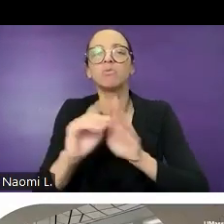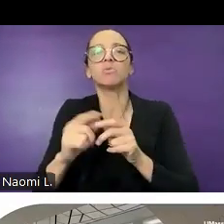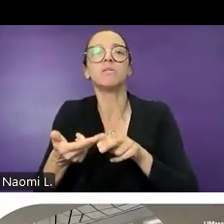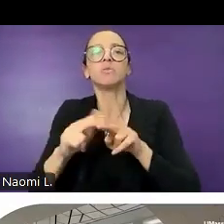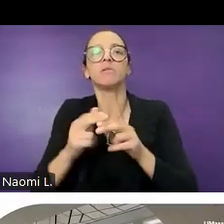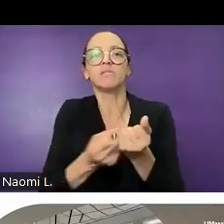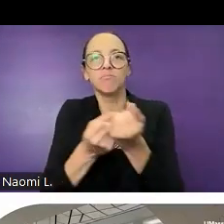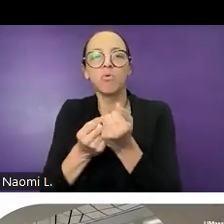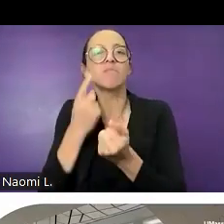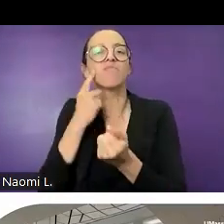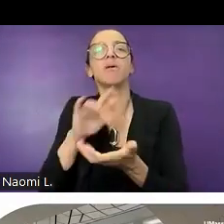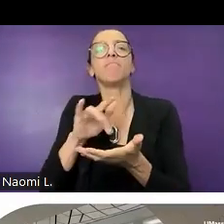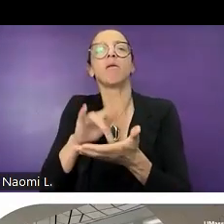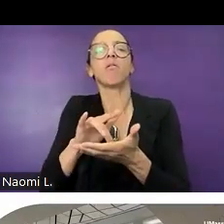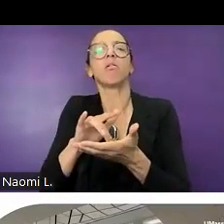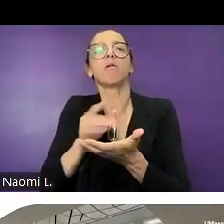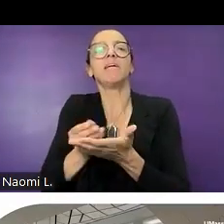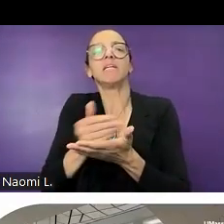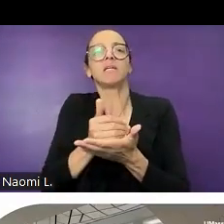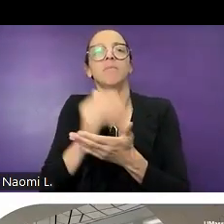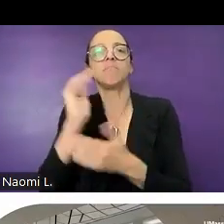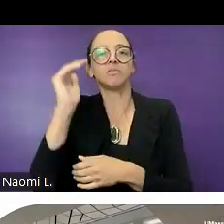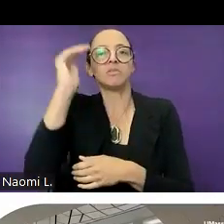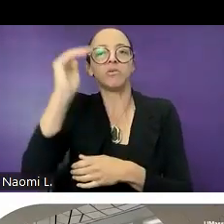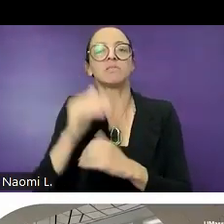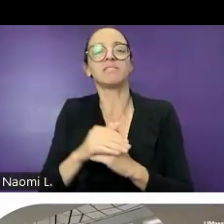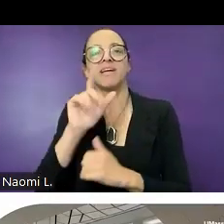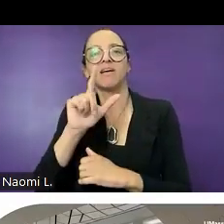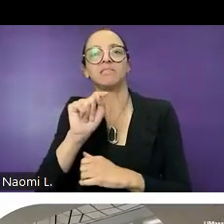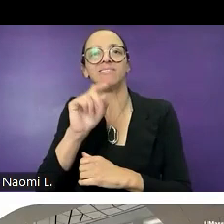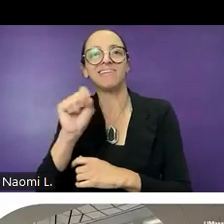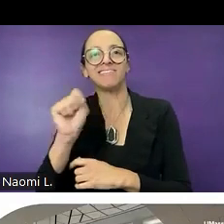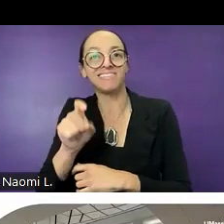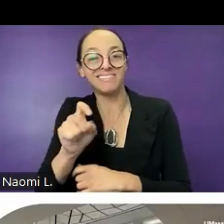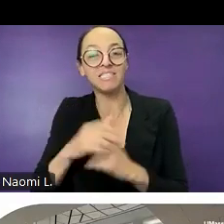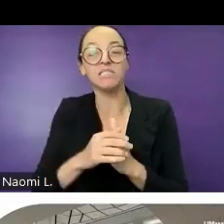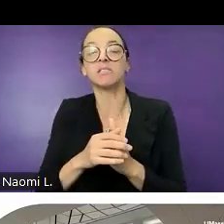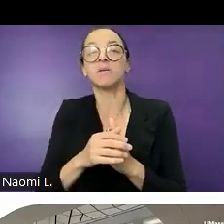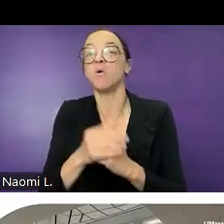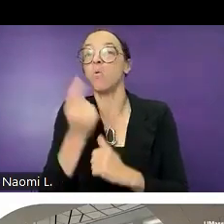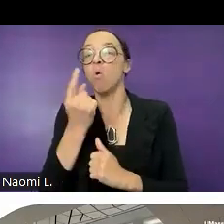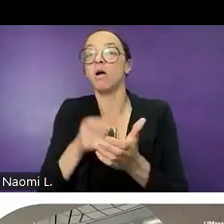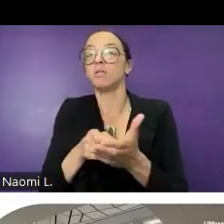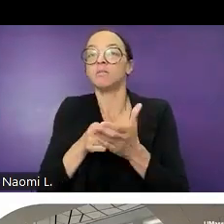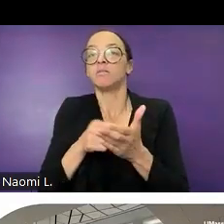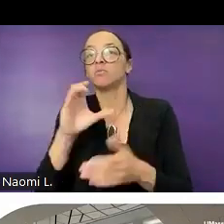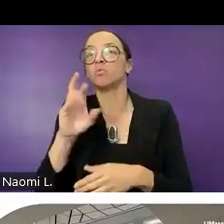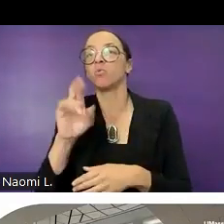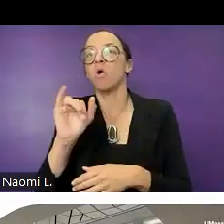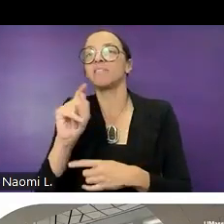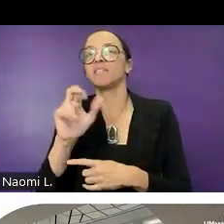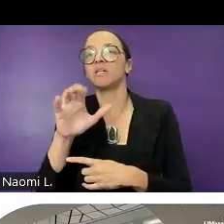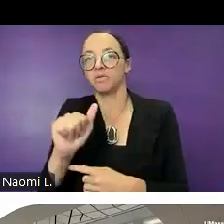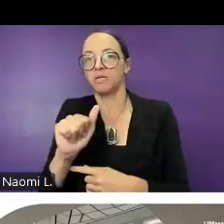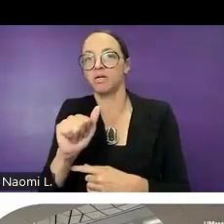LTSS needs, one of the criteria put forward in statute for the CMS Innovation Center is that